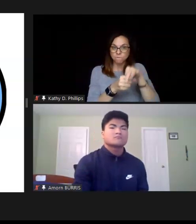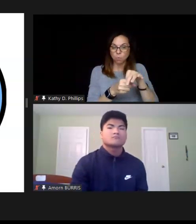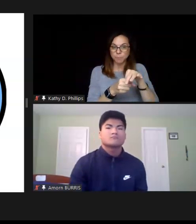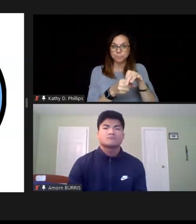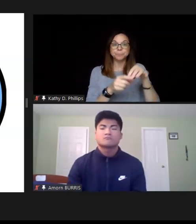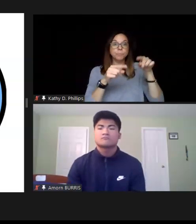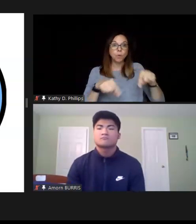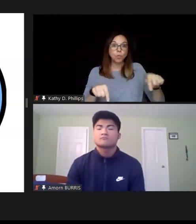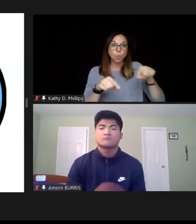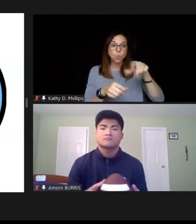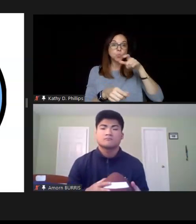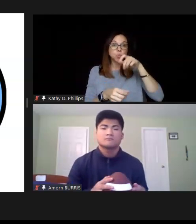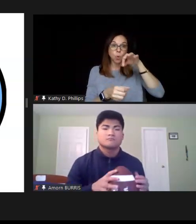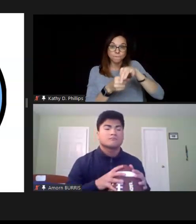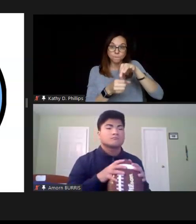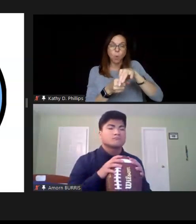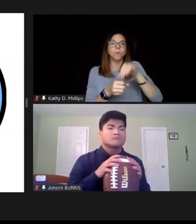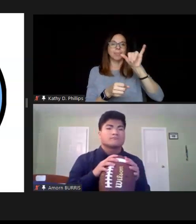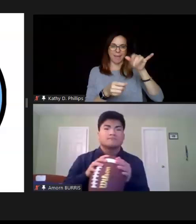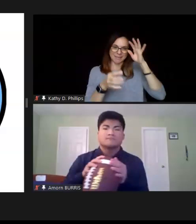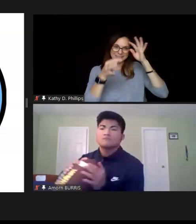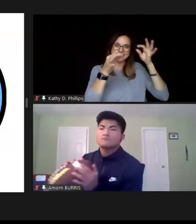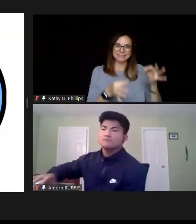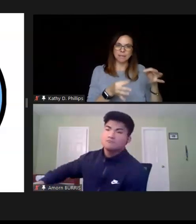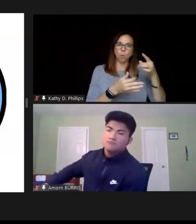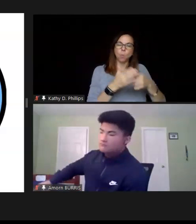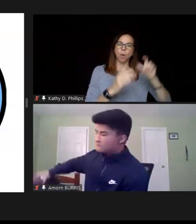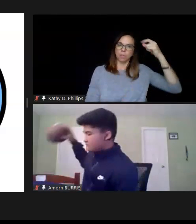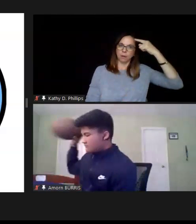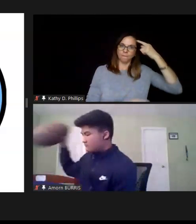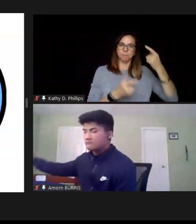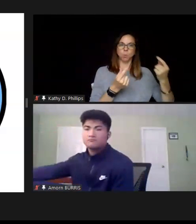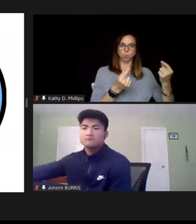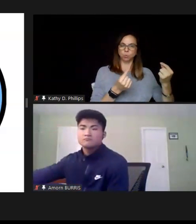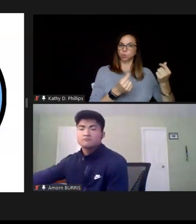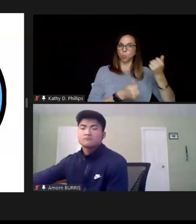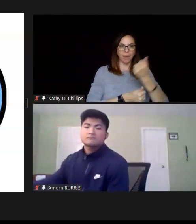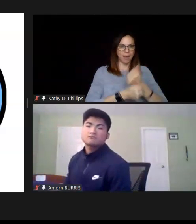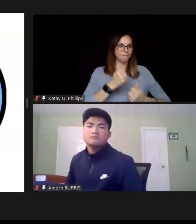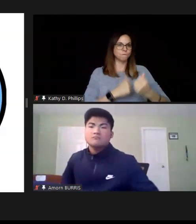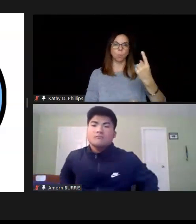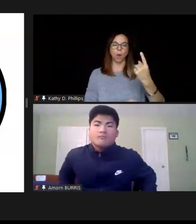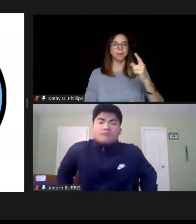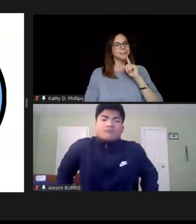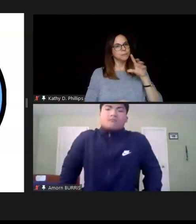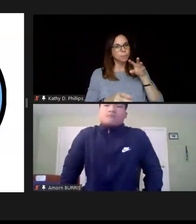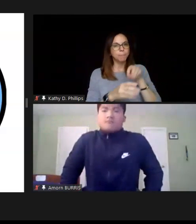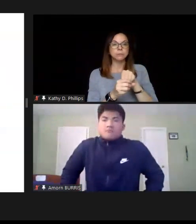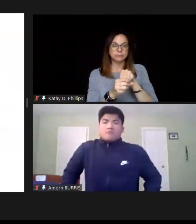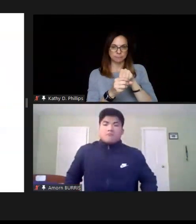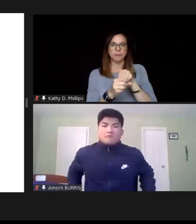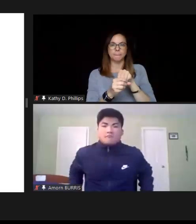And those votes are what decides what the government will do, right? So everybody is participating.